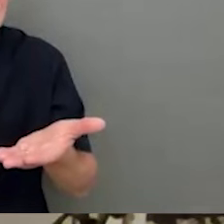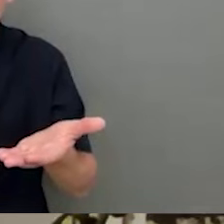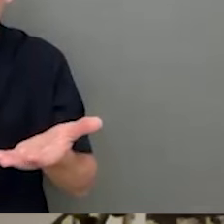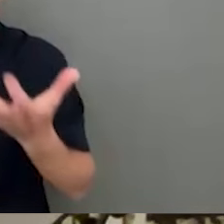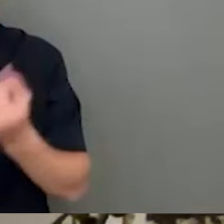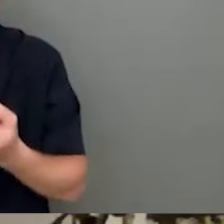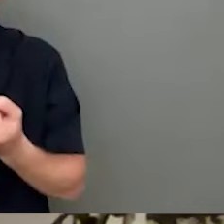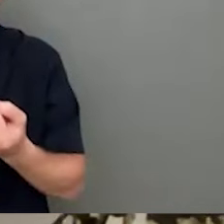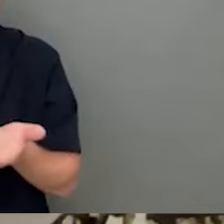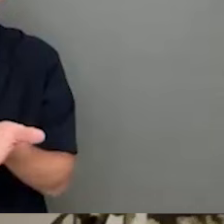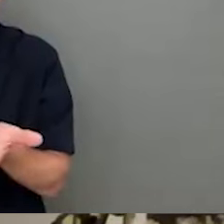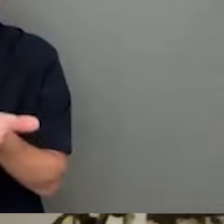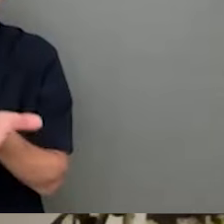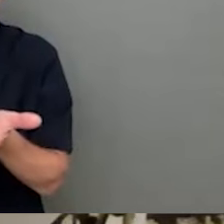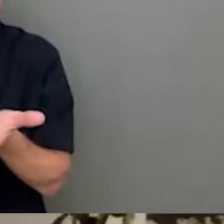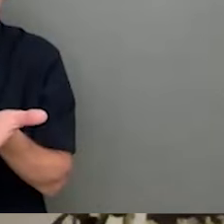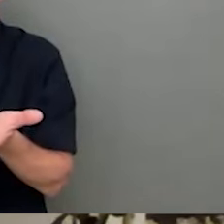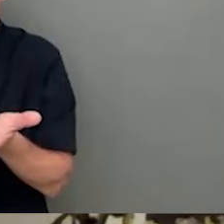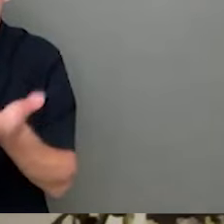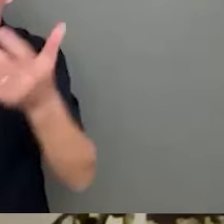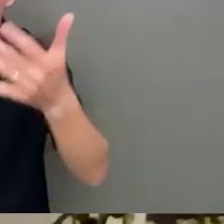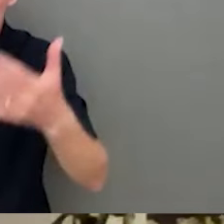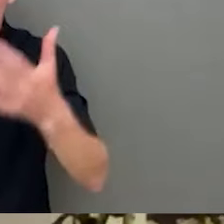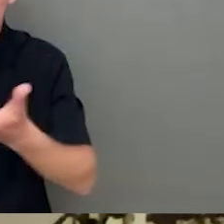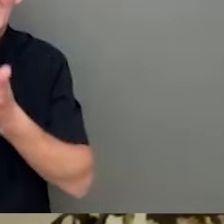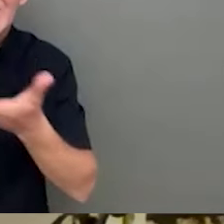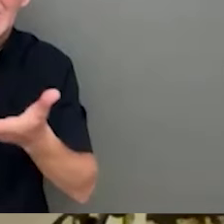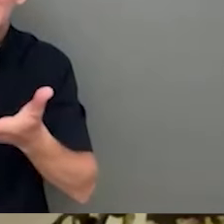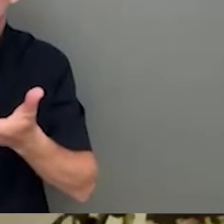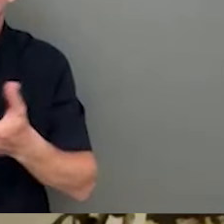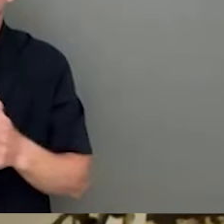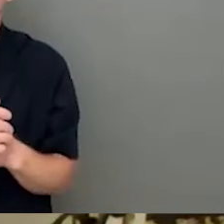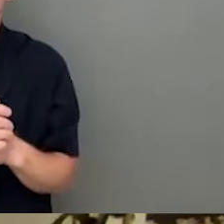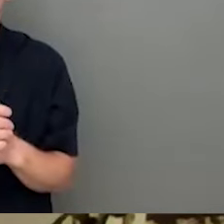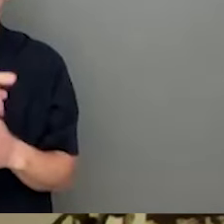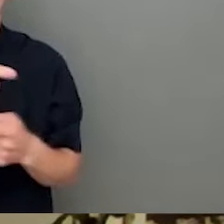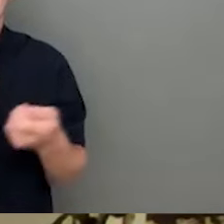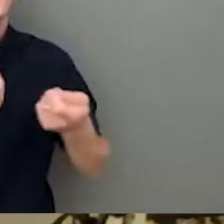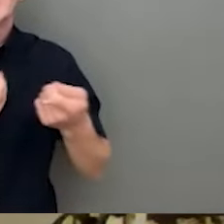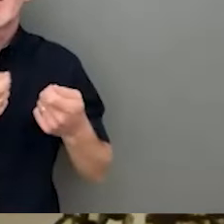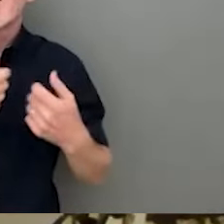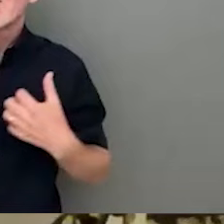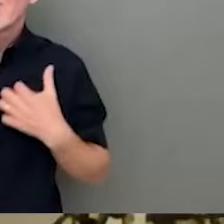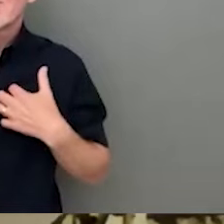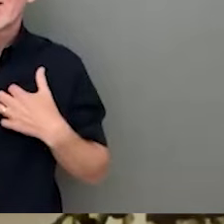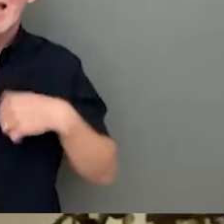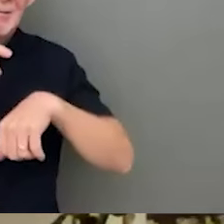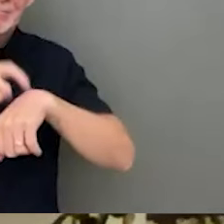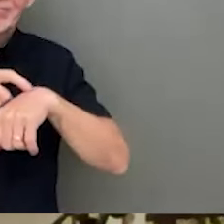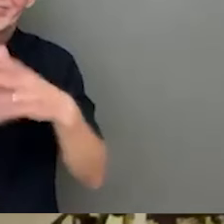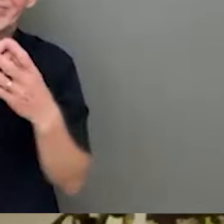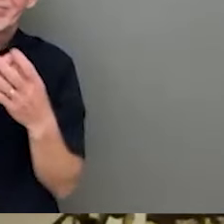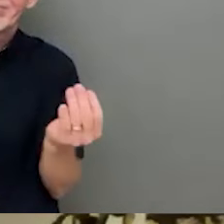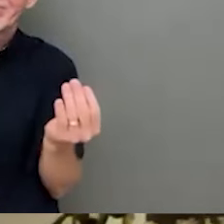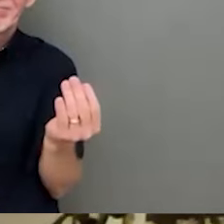It's very interesting. Unfortunately, we've run out of time to have any more questions, but we're hoping